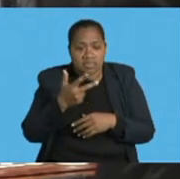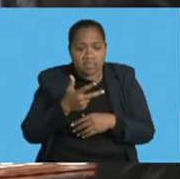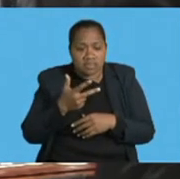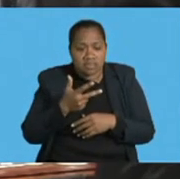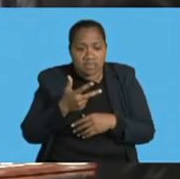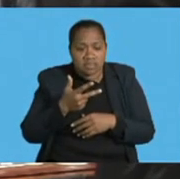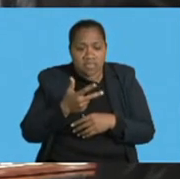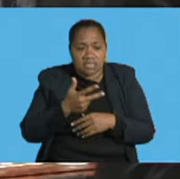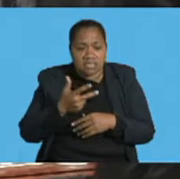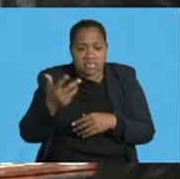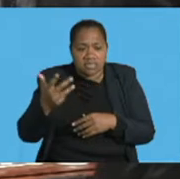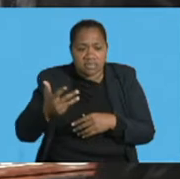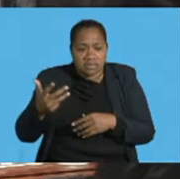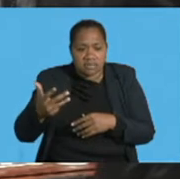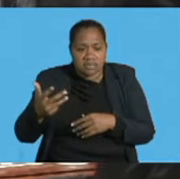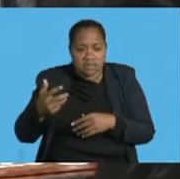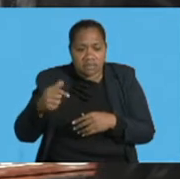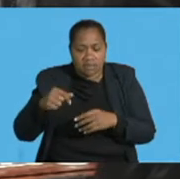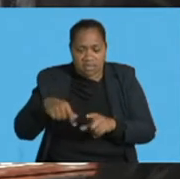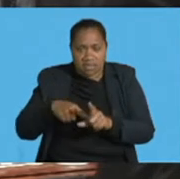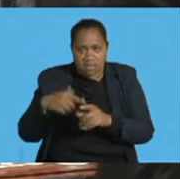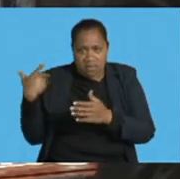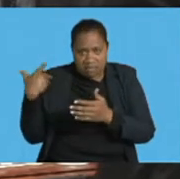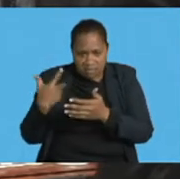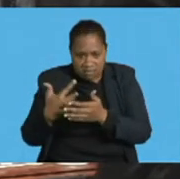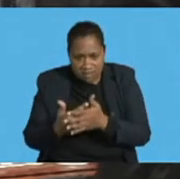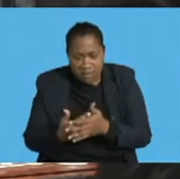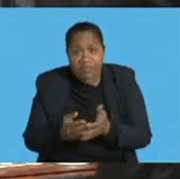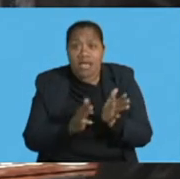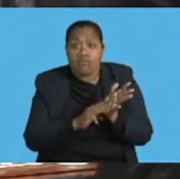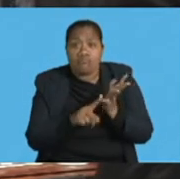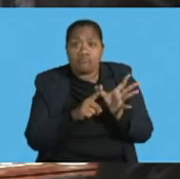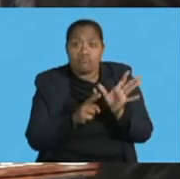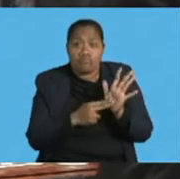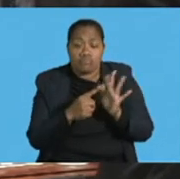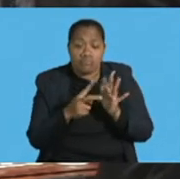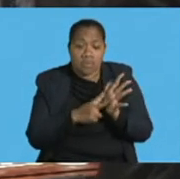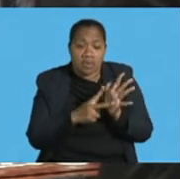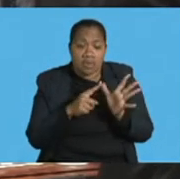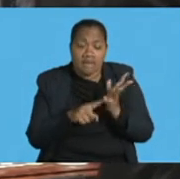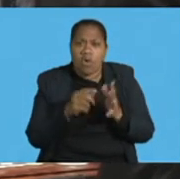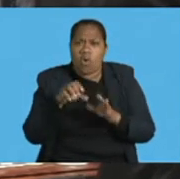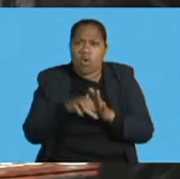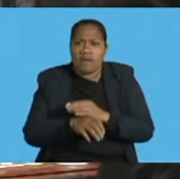was completed this year. The riverbank protection works for Wunibau, Navua at a cost of